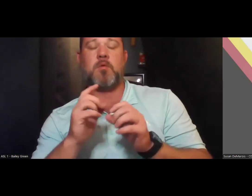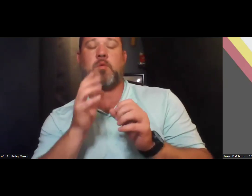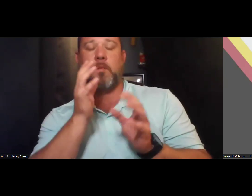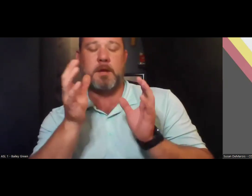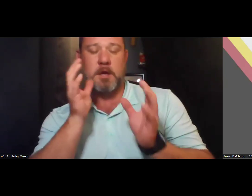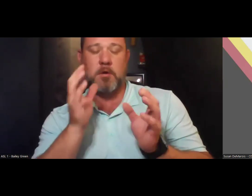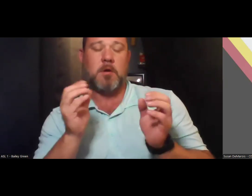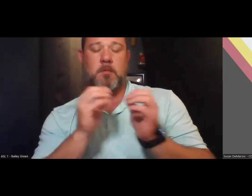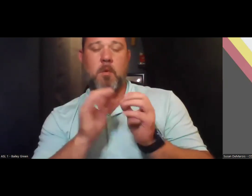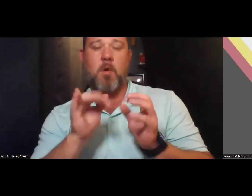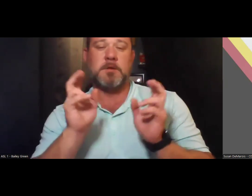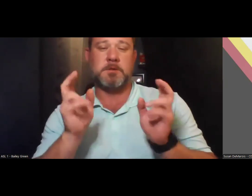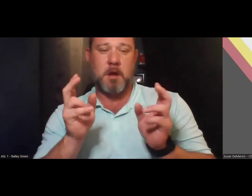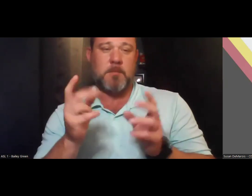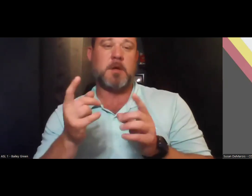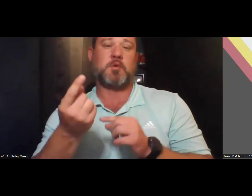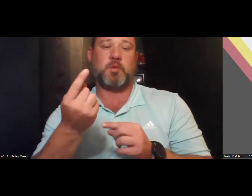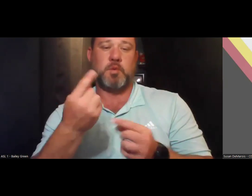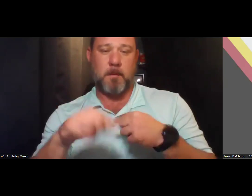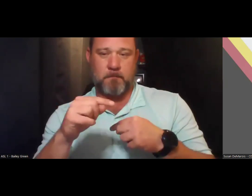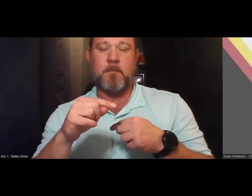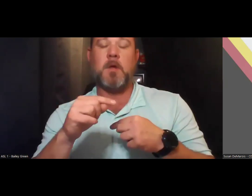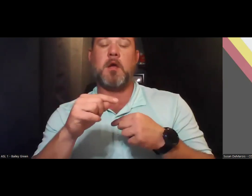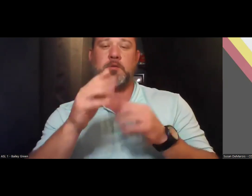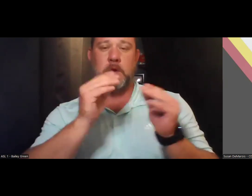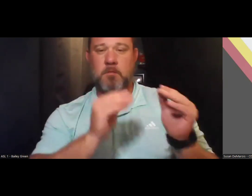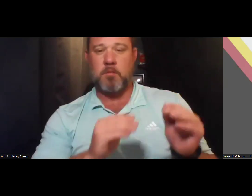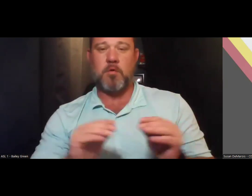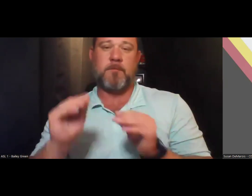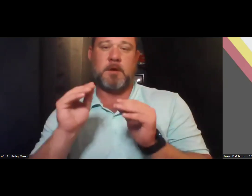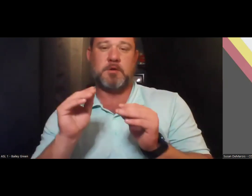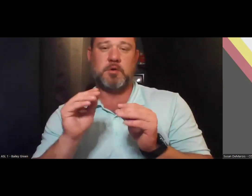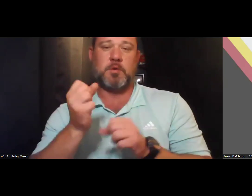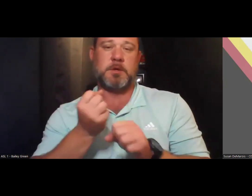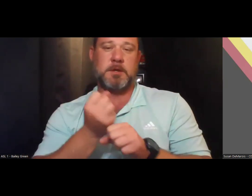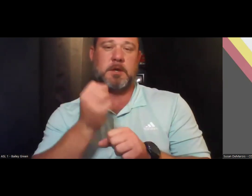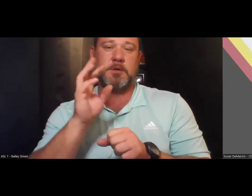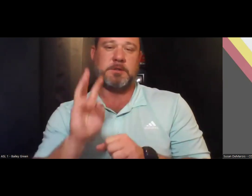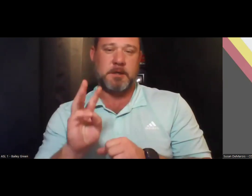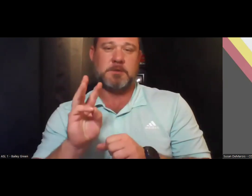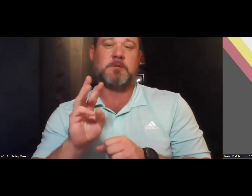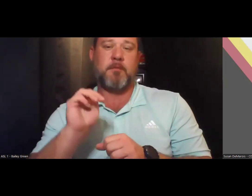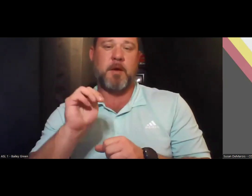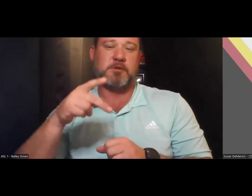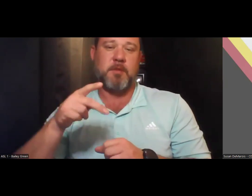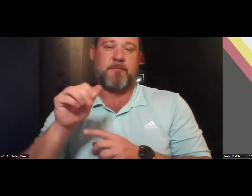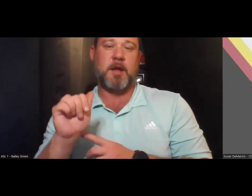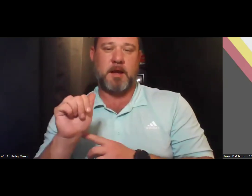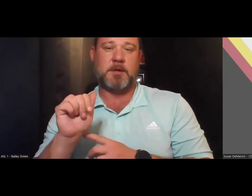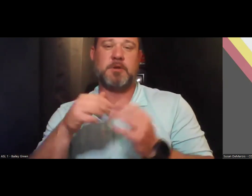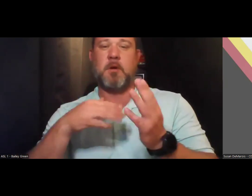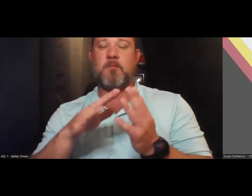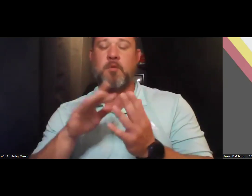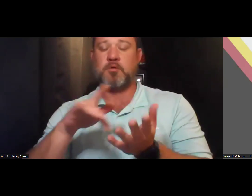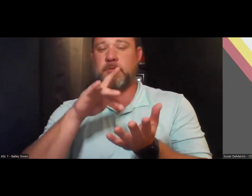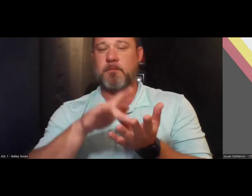more on this topic in years to come as we move into year 6 of the Master Plan for Aging and we approach the